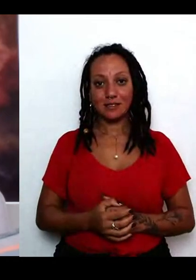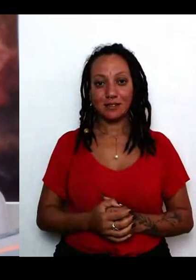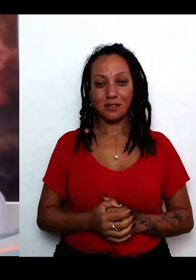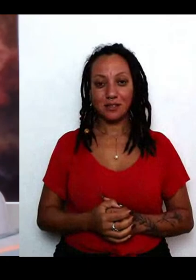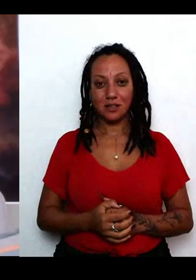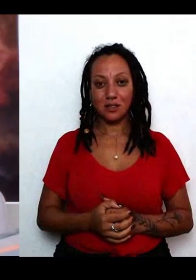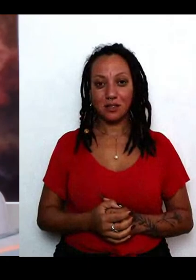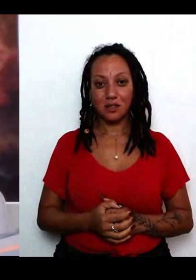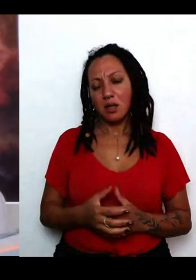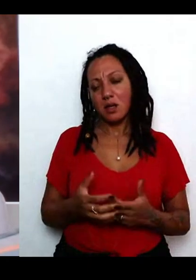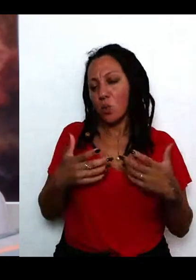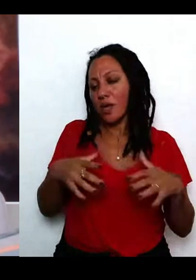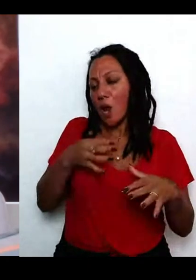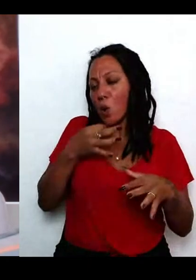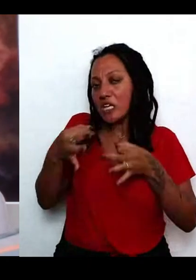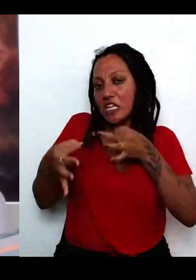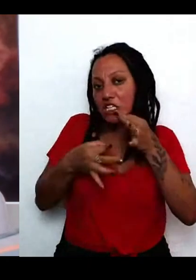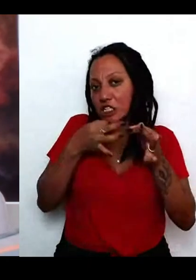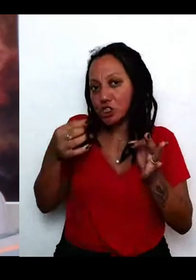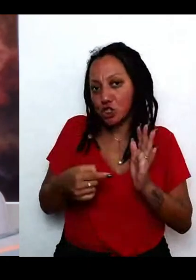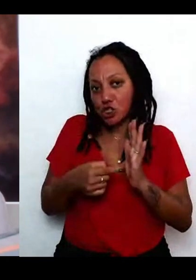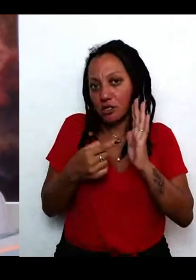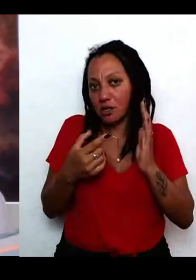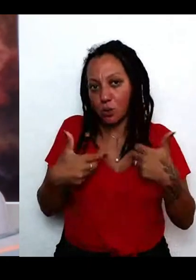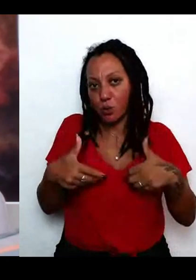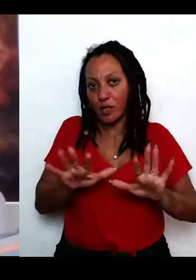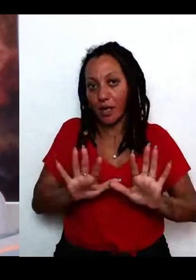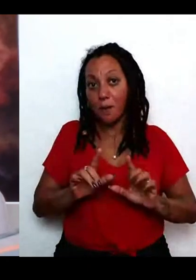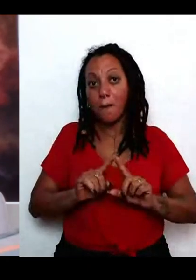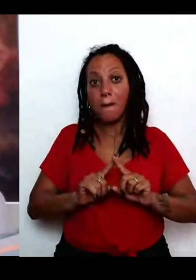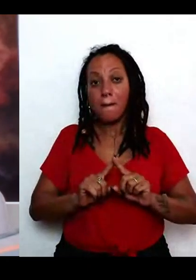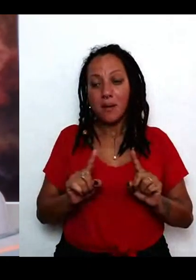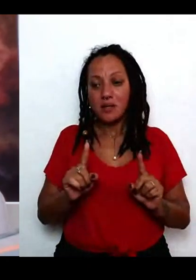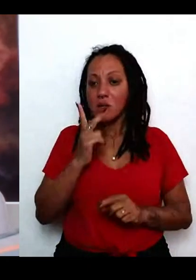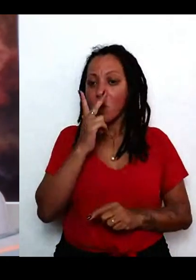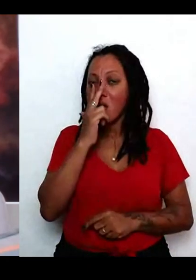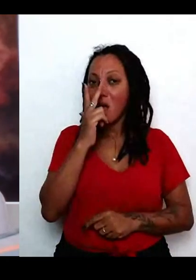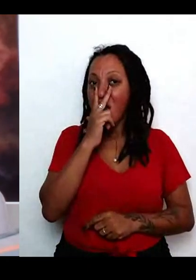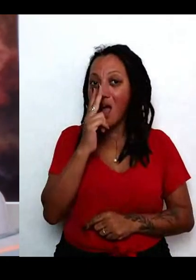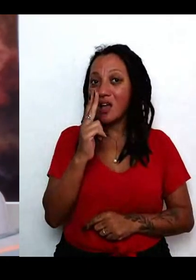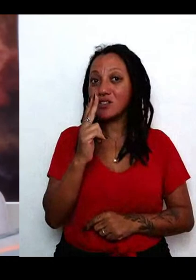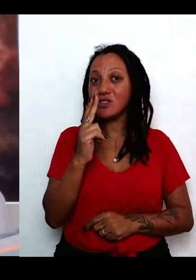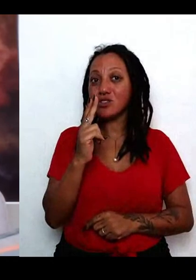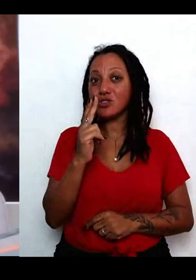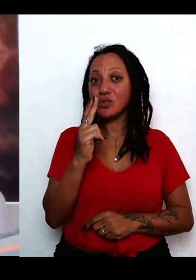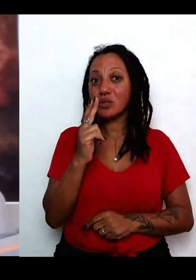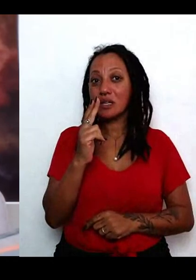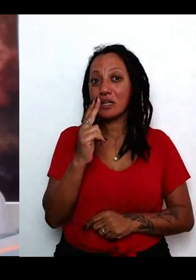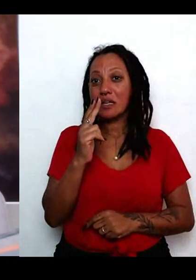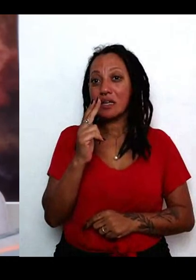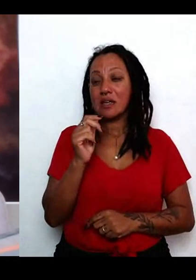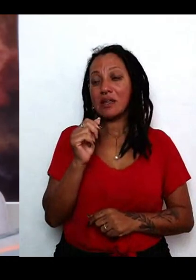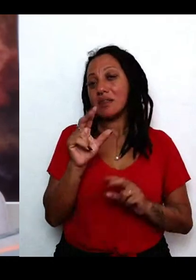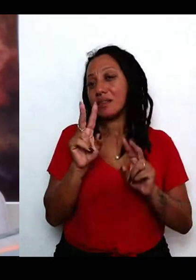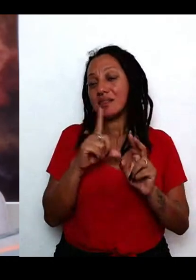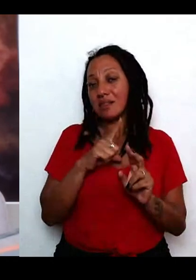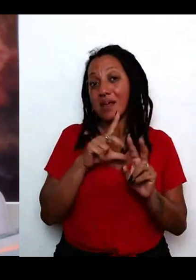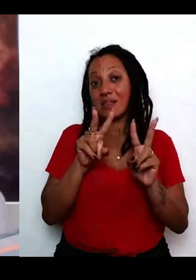over-intellectualizing about issues that are deeply ethical deeply